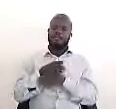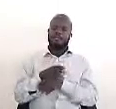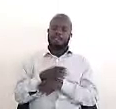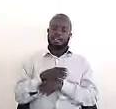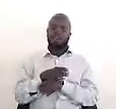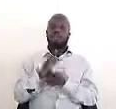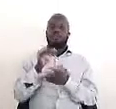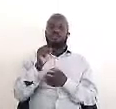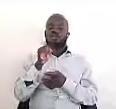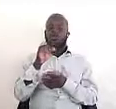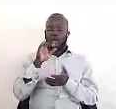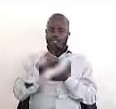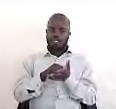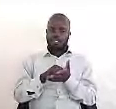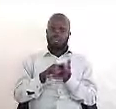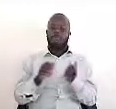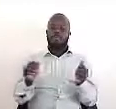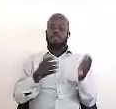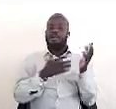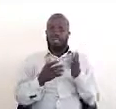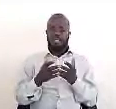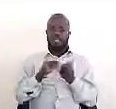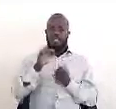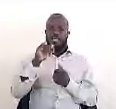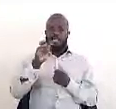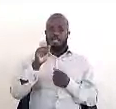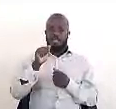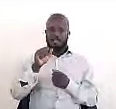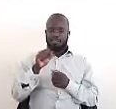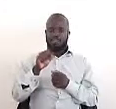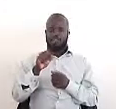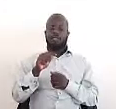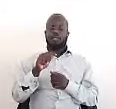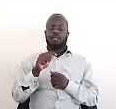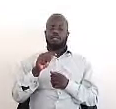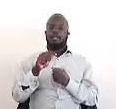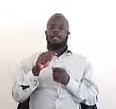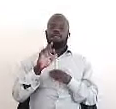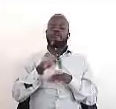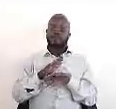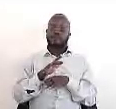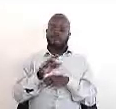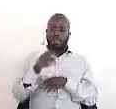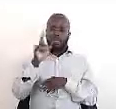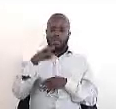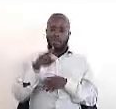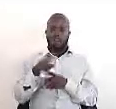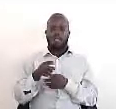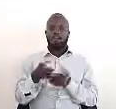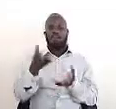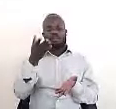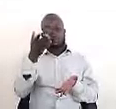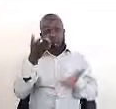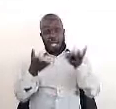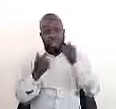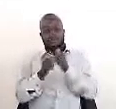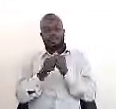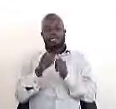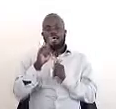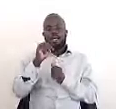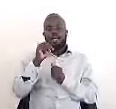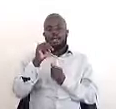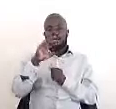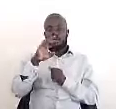that causes yeast infections. So we live in balance with microbes